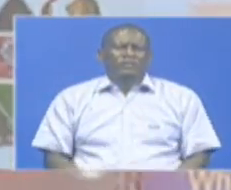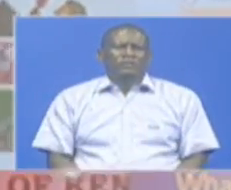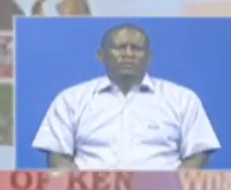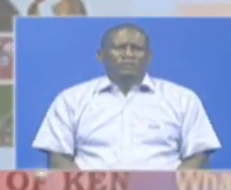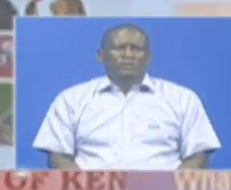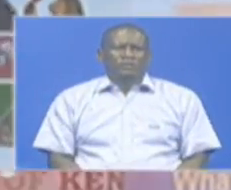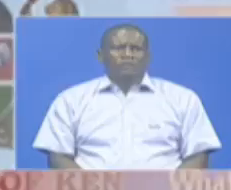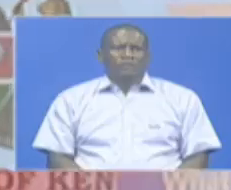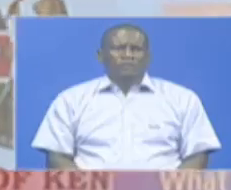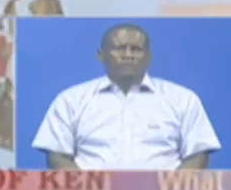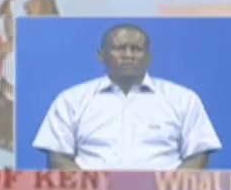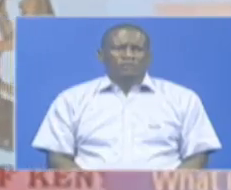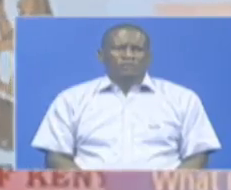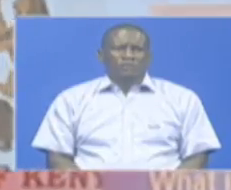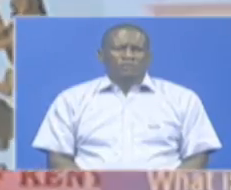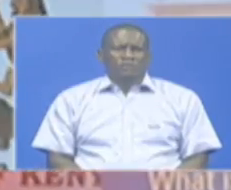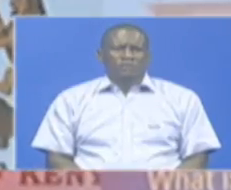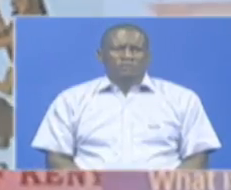More questions?